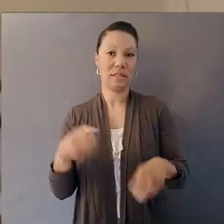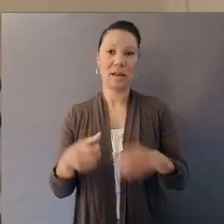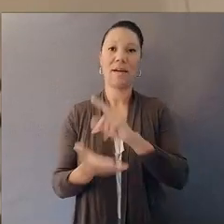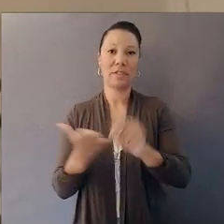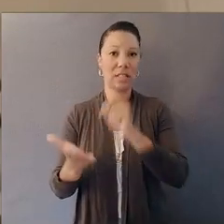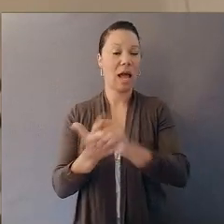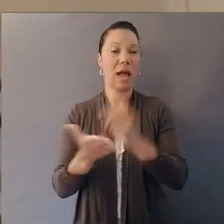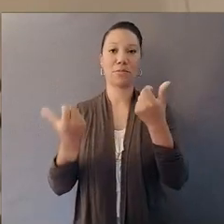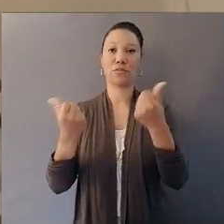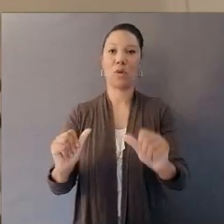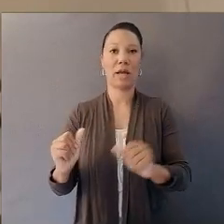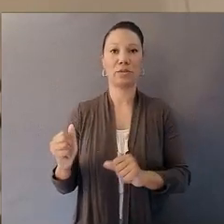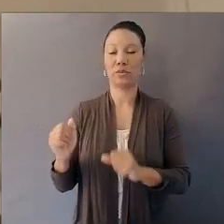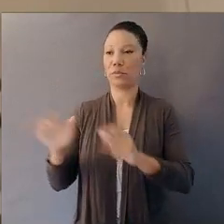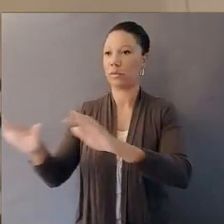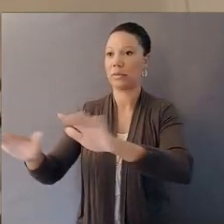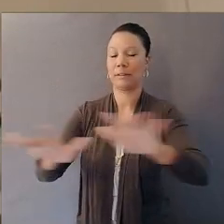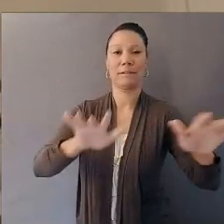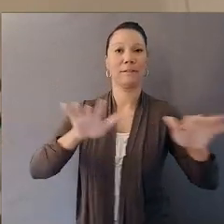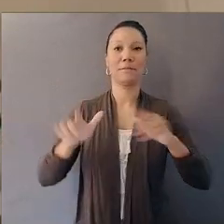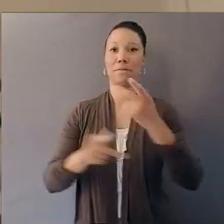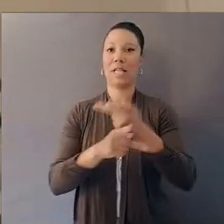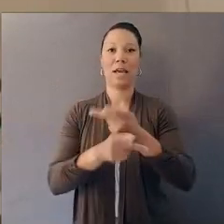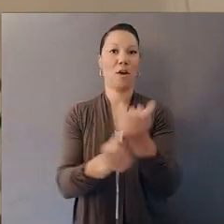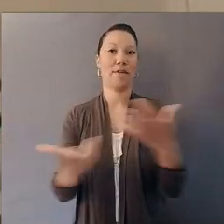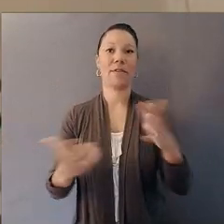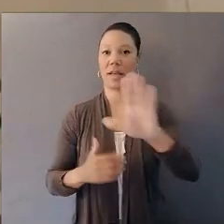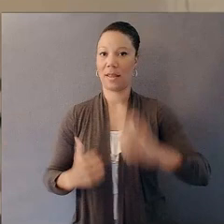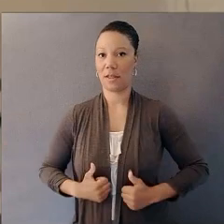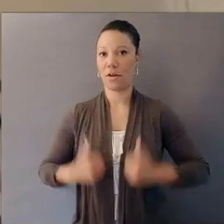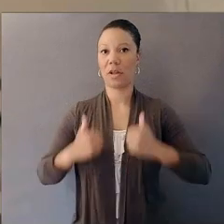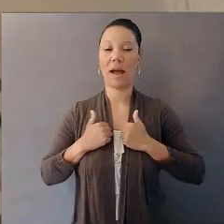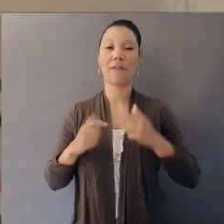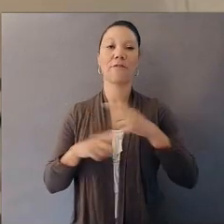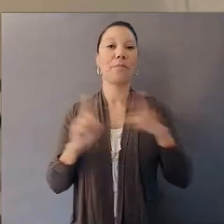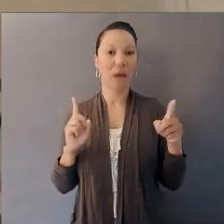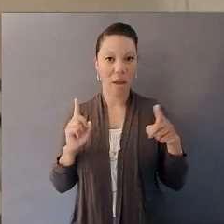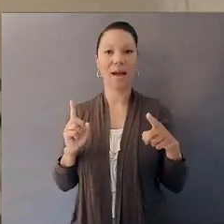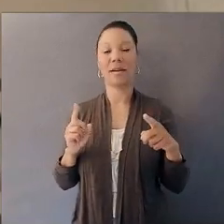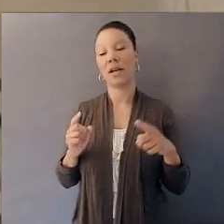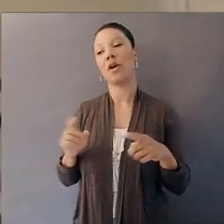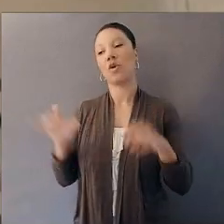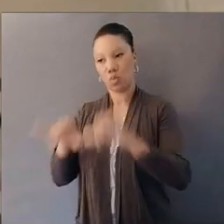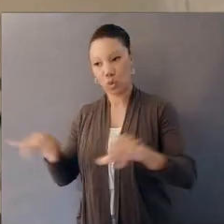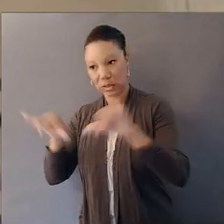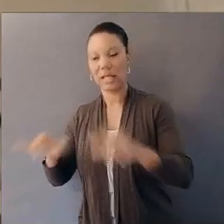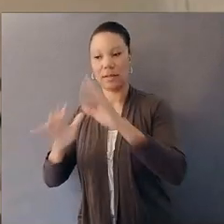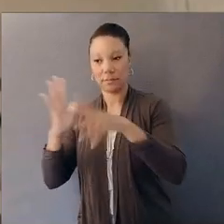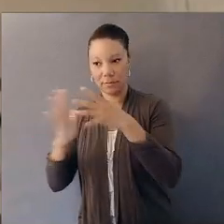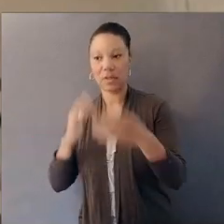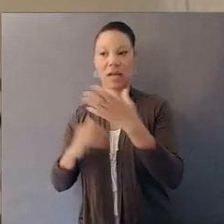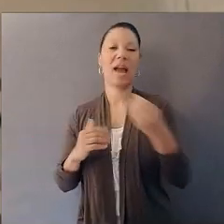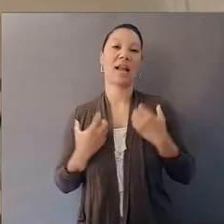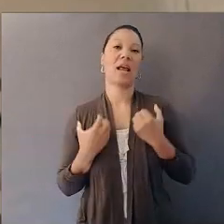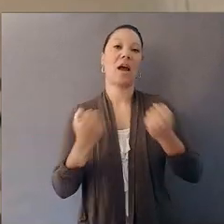life. But definitely the routine and the healthy diet. I can't enforce that enough.